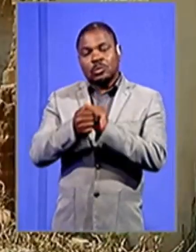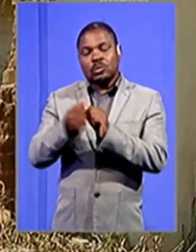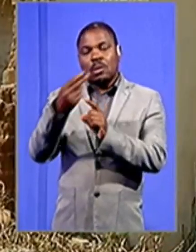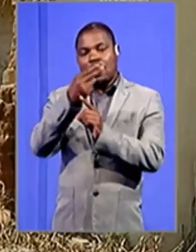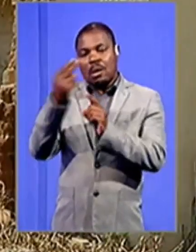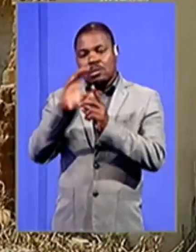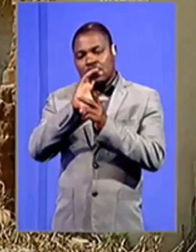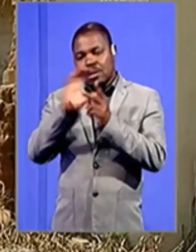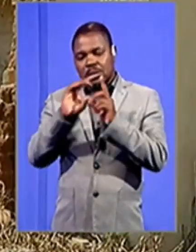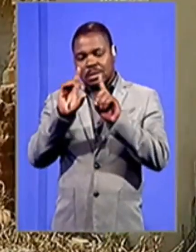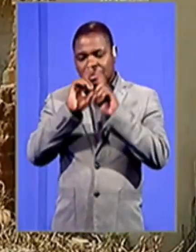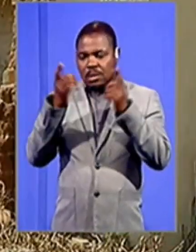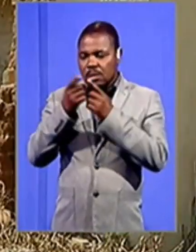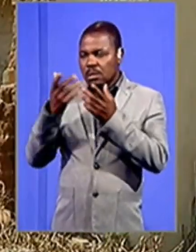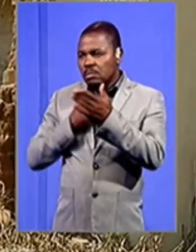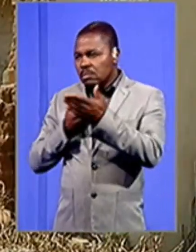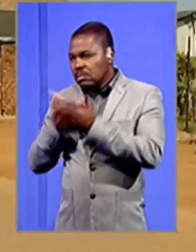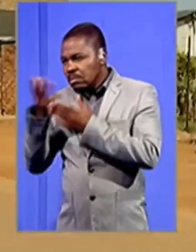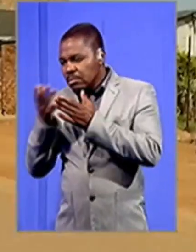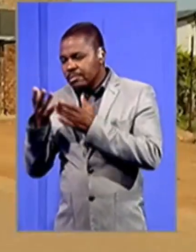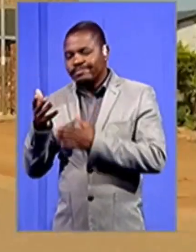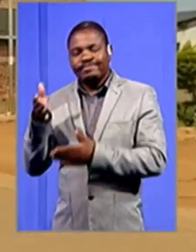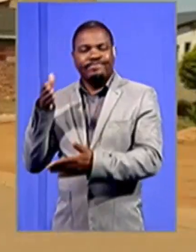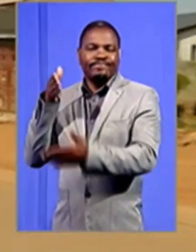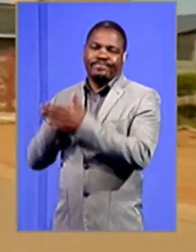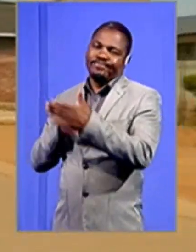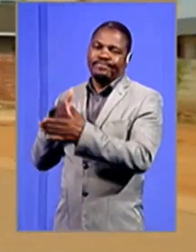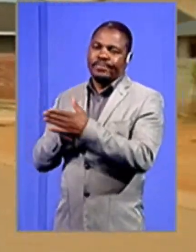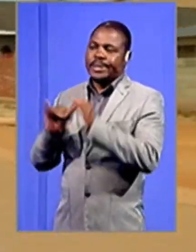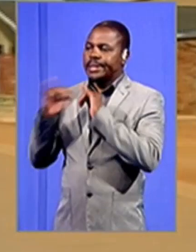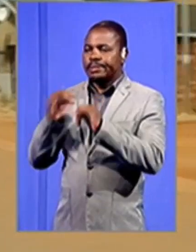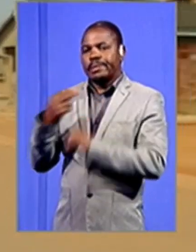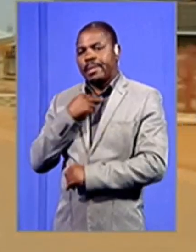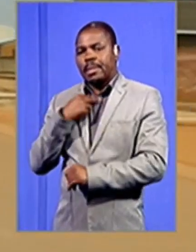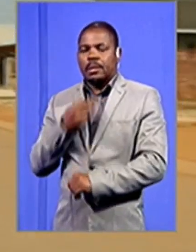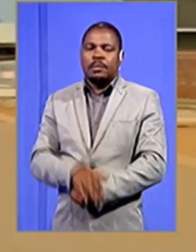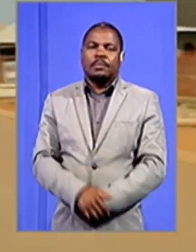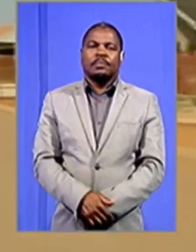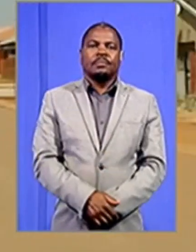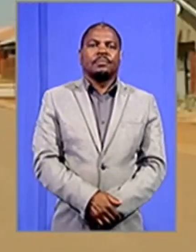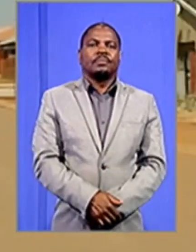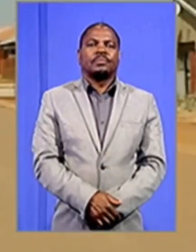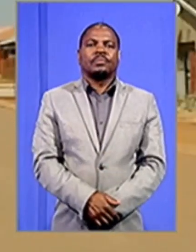gala kgona go fithelelwa. Molemo wa SABC News, Mamelodi.